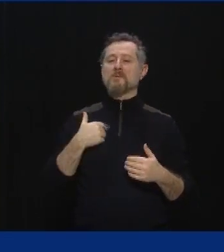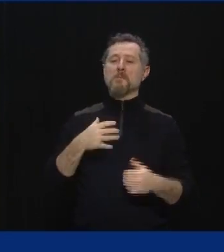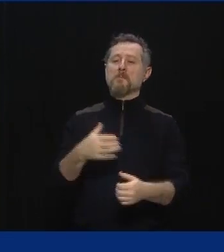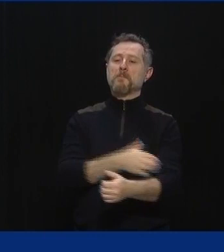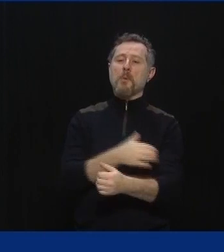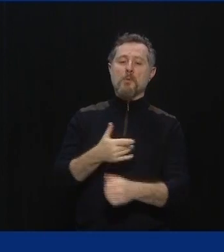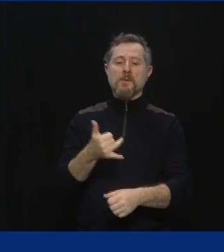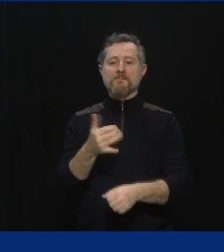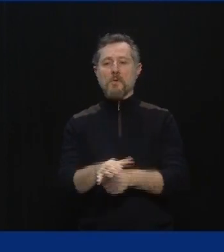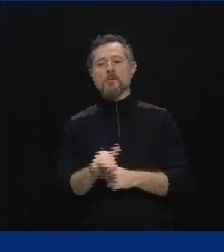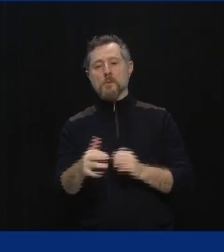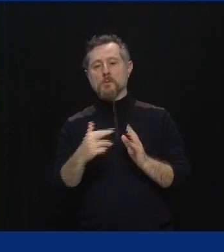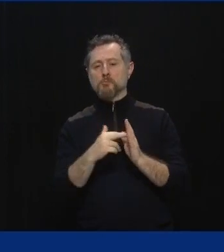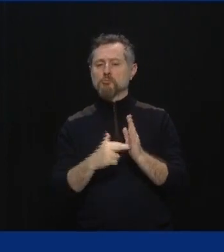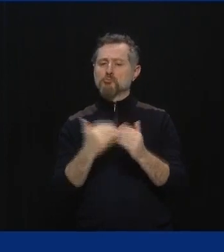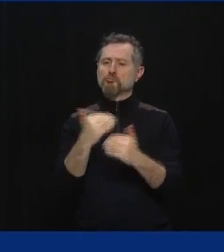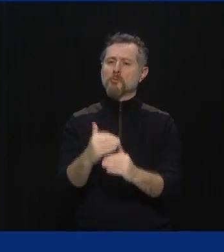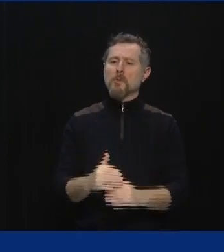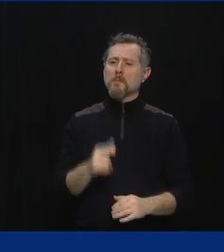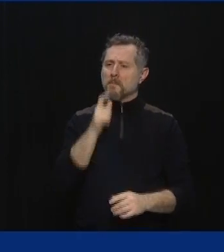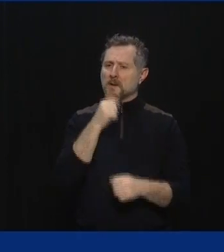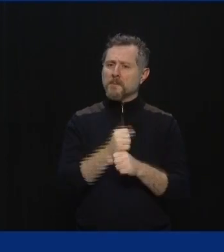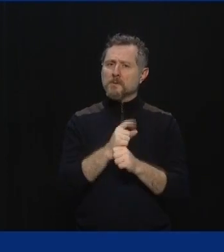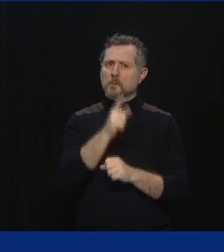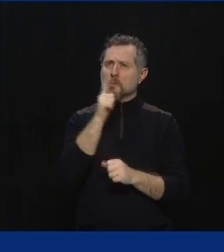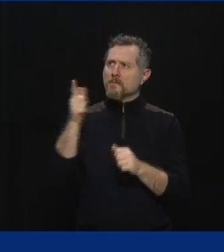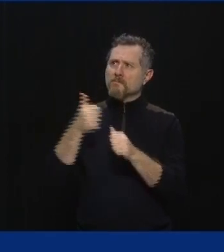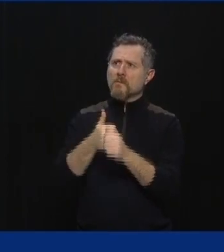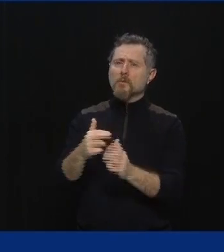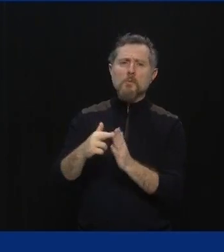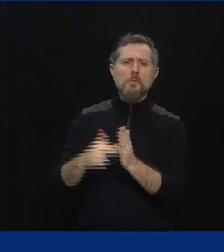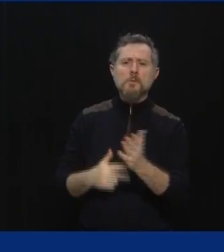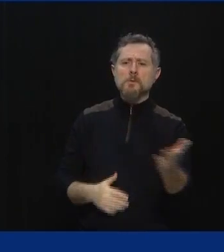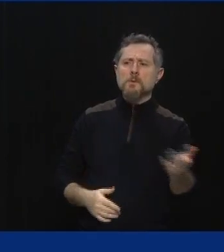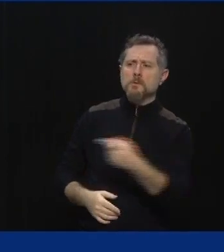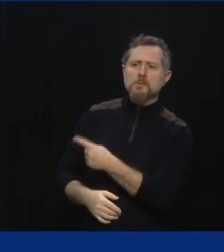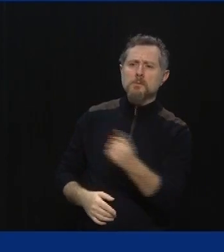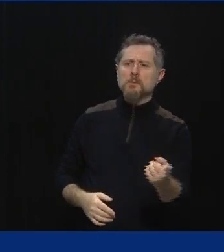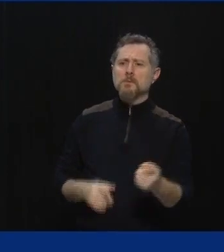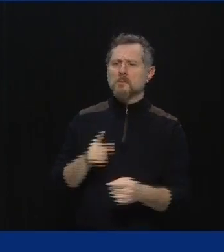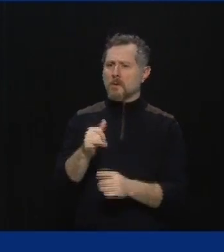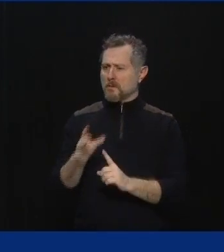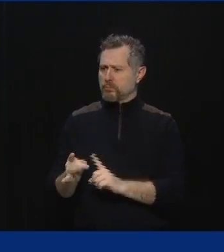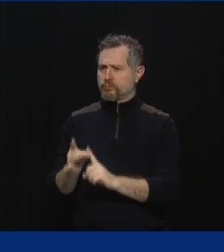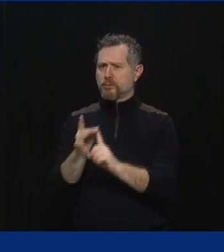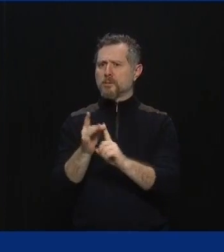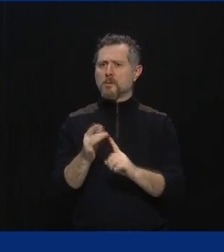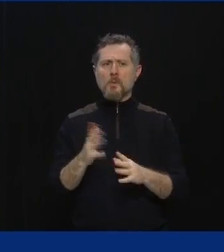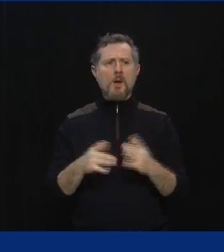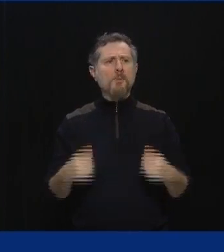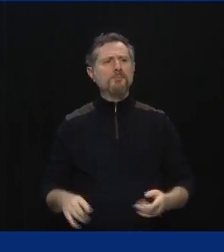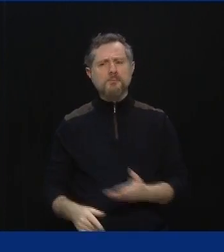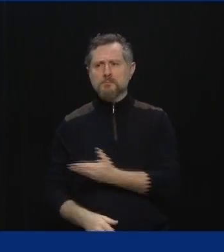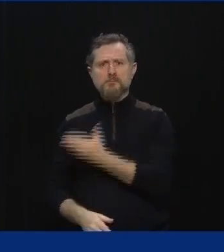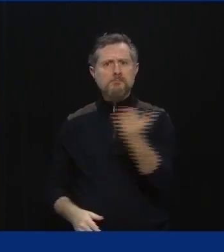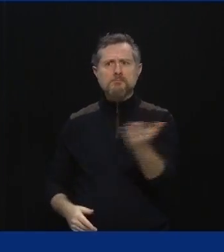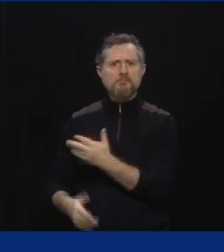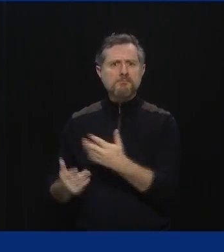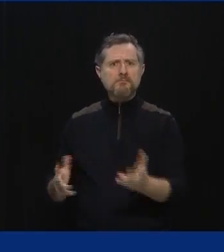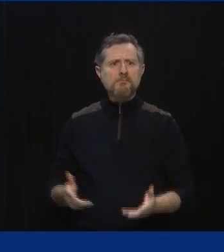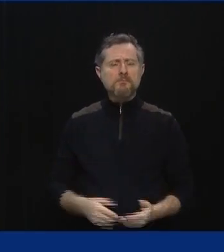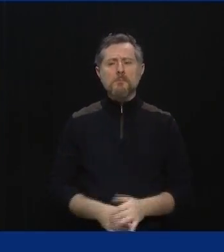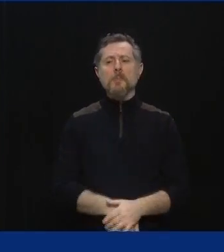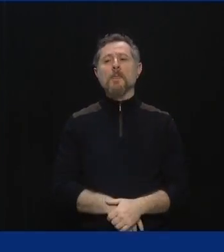but who's going to be holding them accountable if these case numbers start to rise? Well, I find